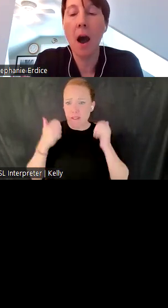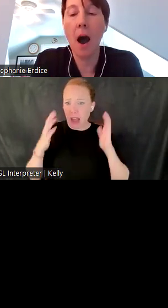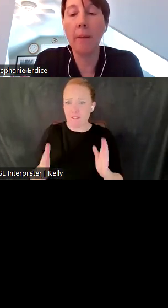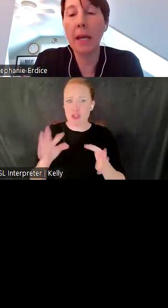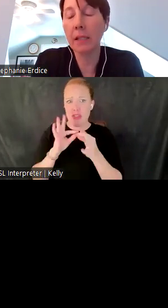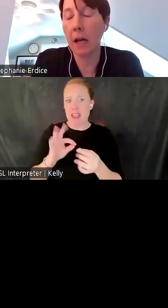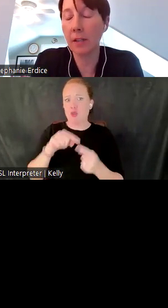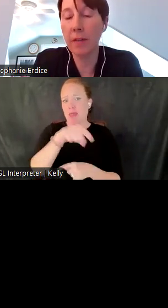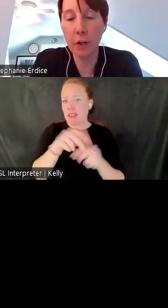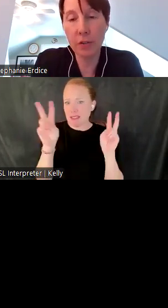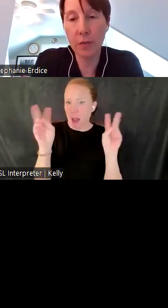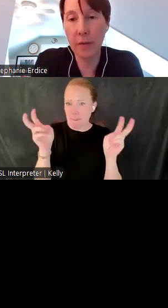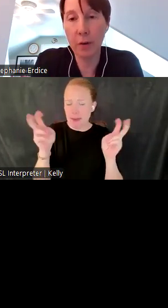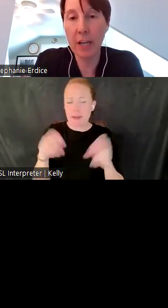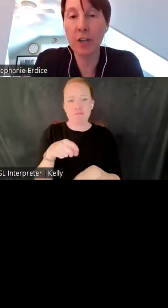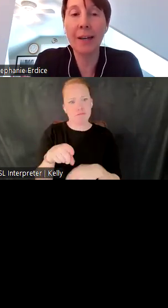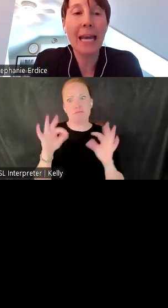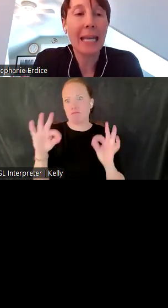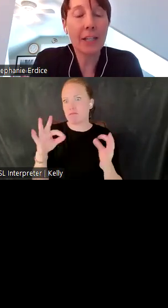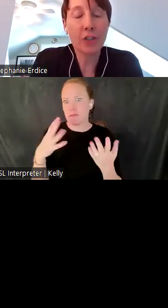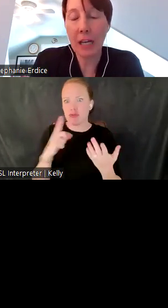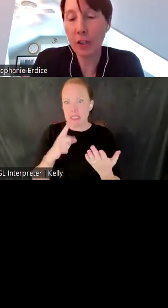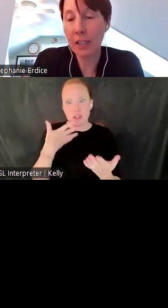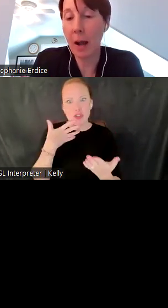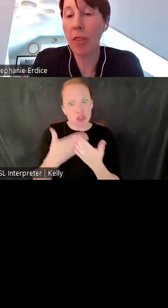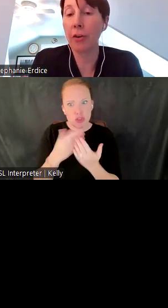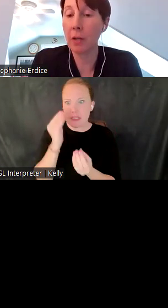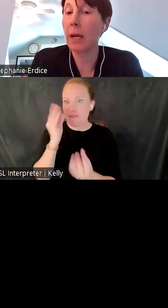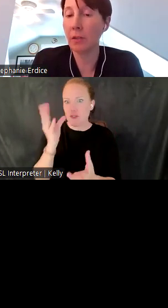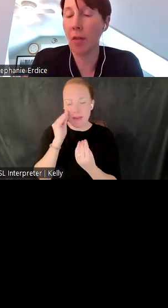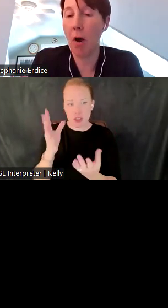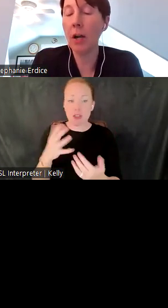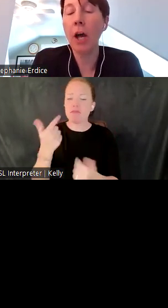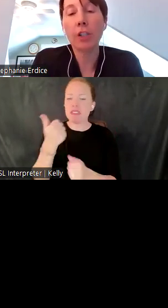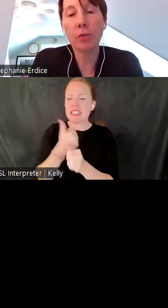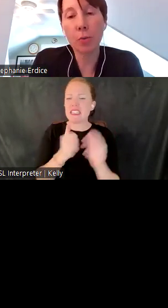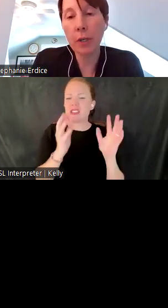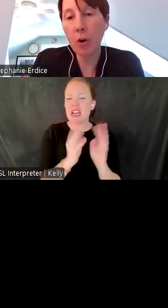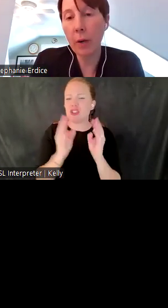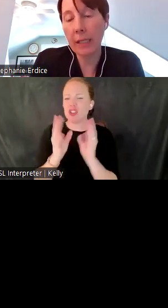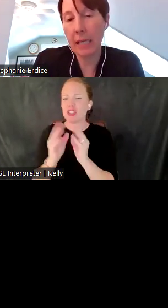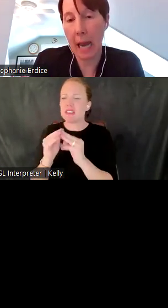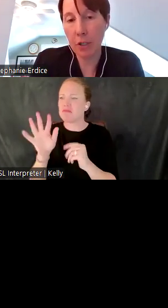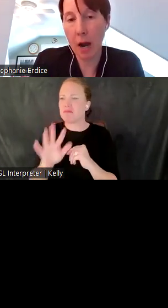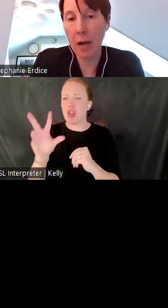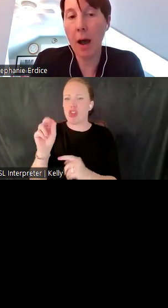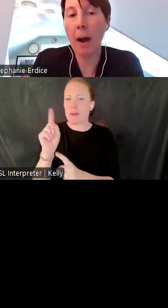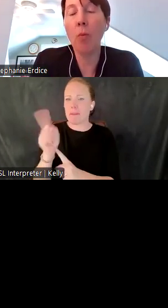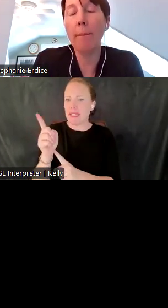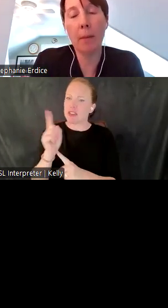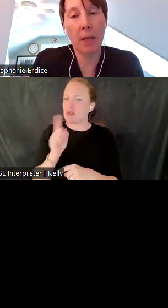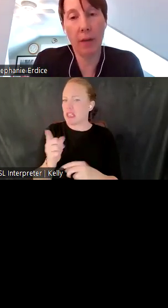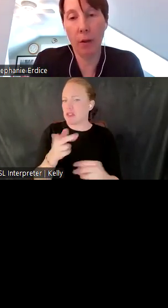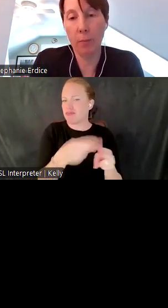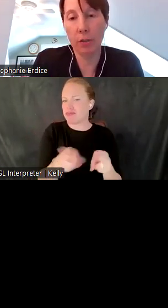capacity. It's got some very useful information. Each session is about 30 minutes long. So it's a real quick snapshot